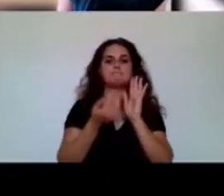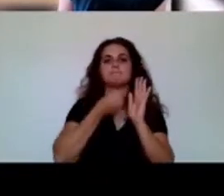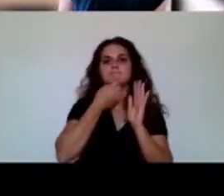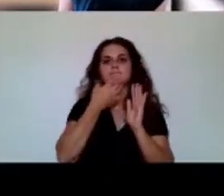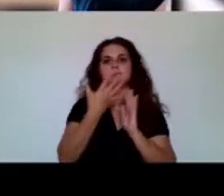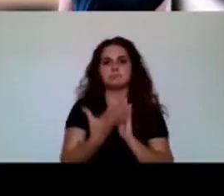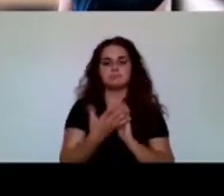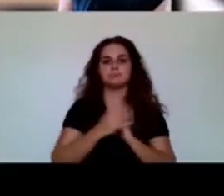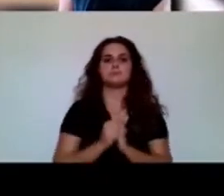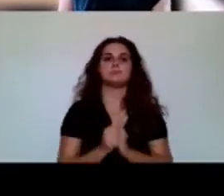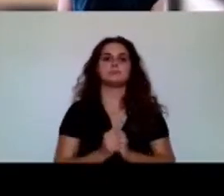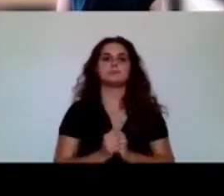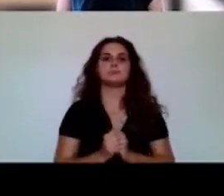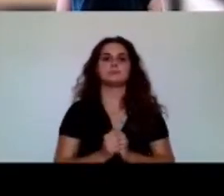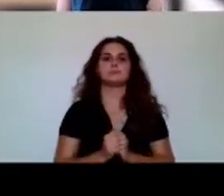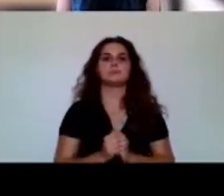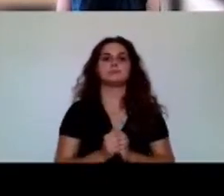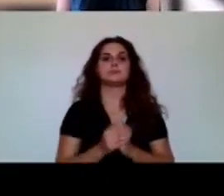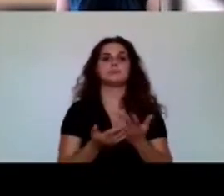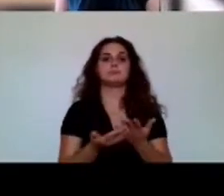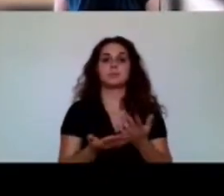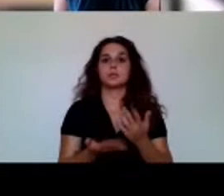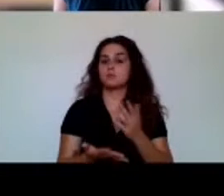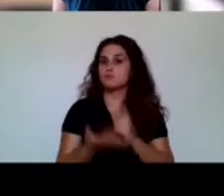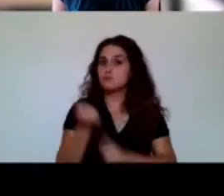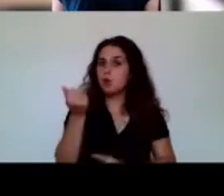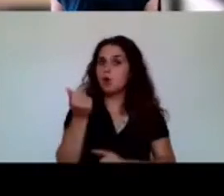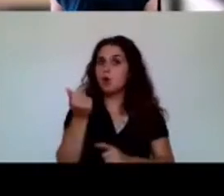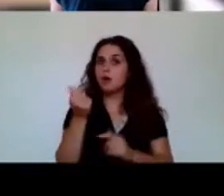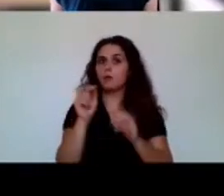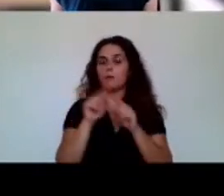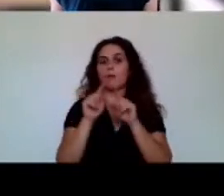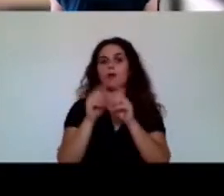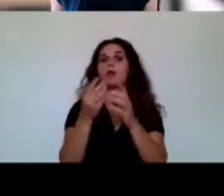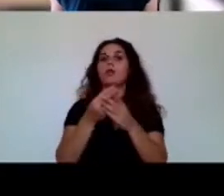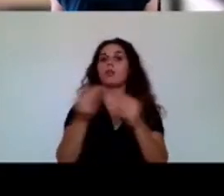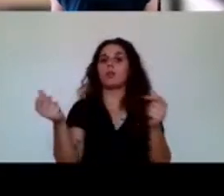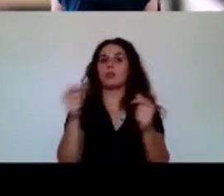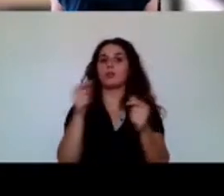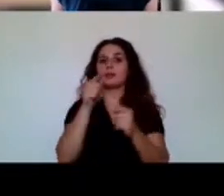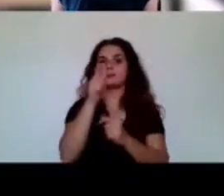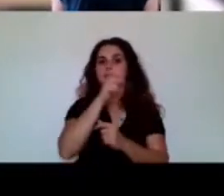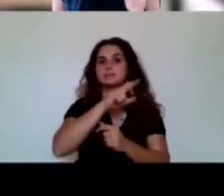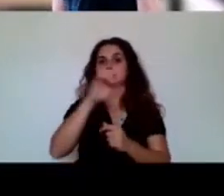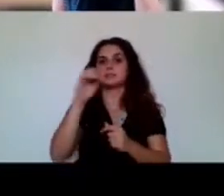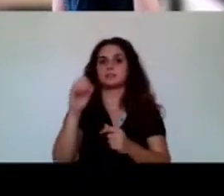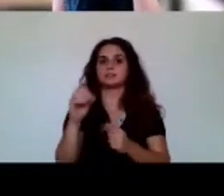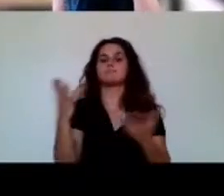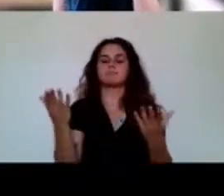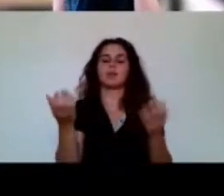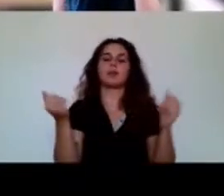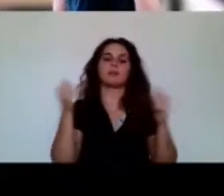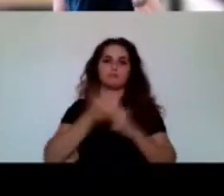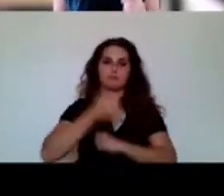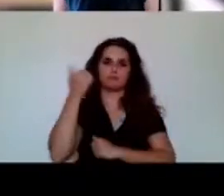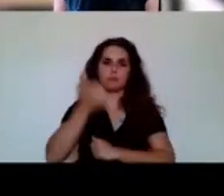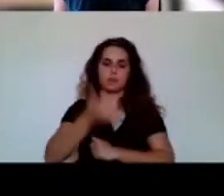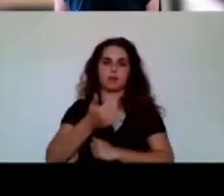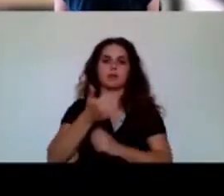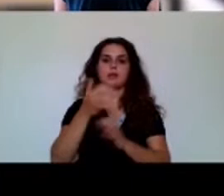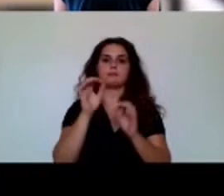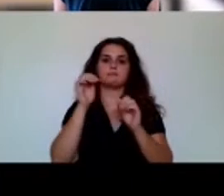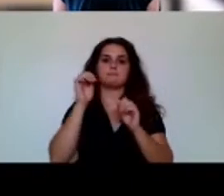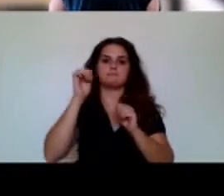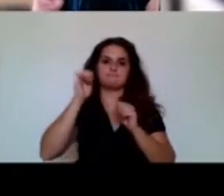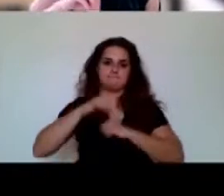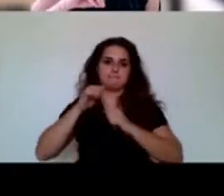aim? Can they learn to overcome these implicit assumptions? And in fact, they can. So this is in the case where we gave them the